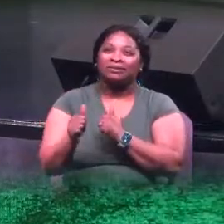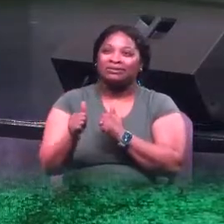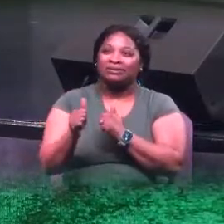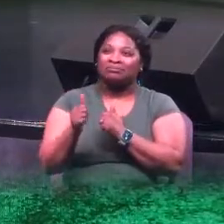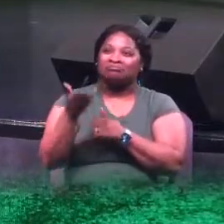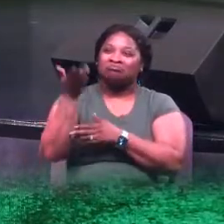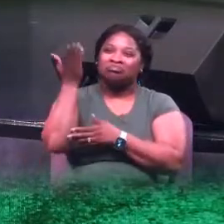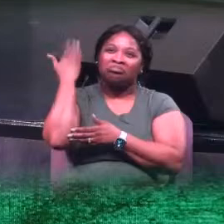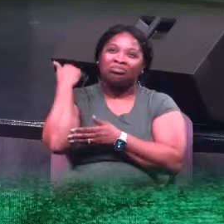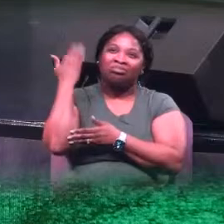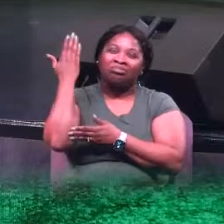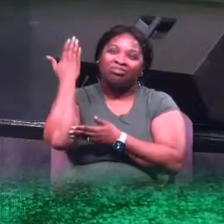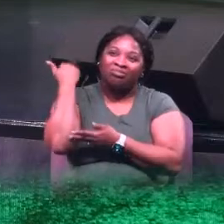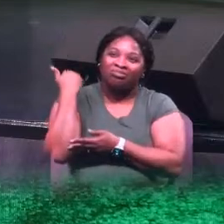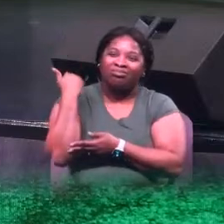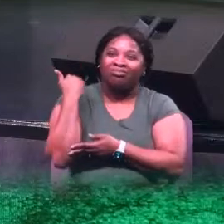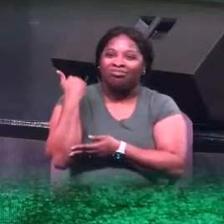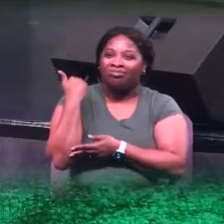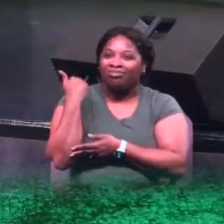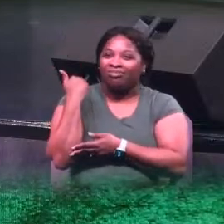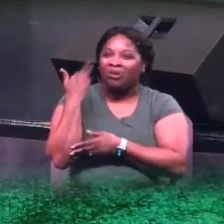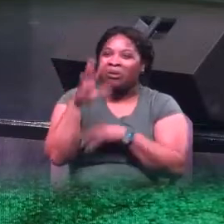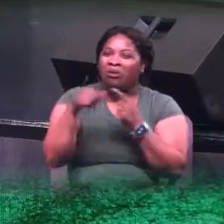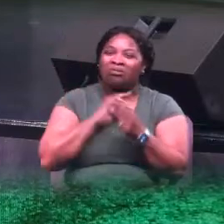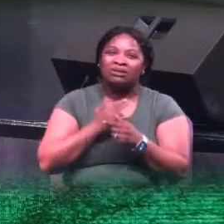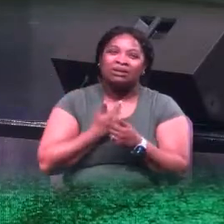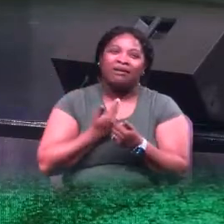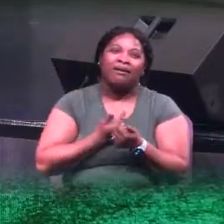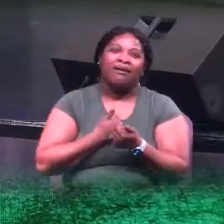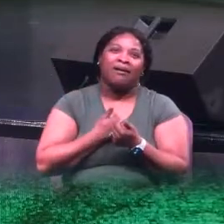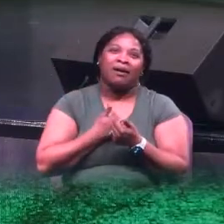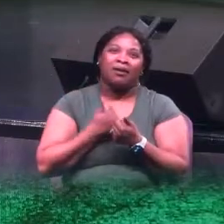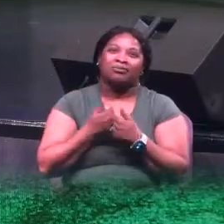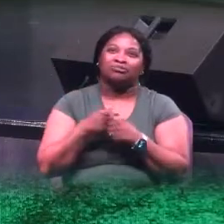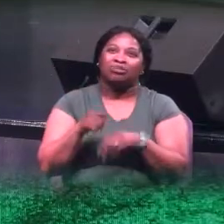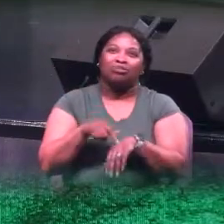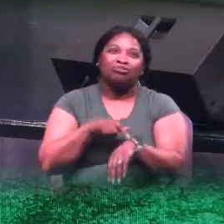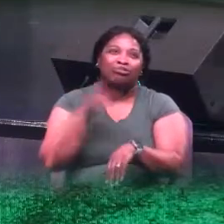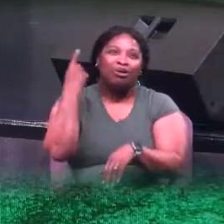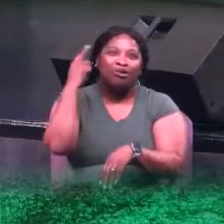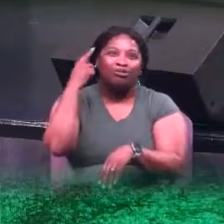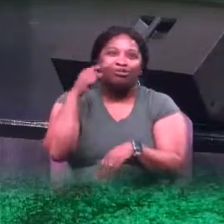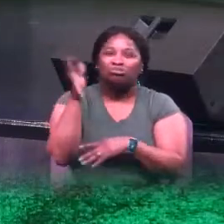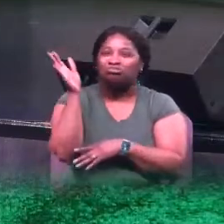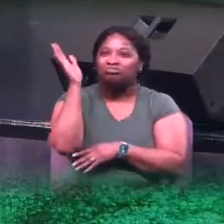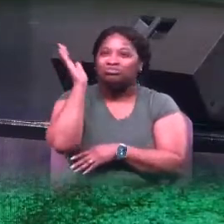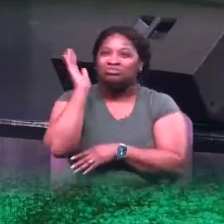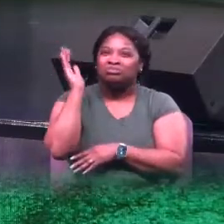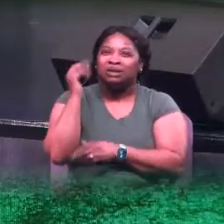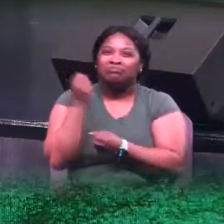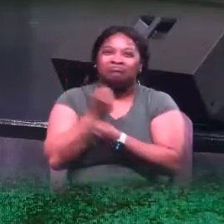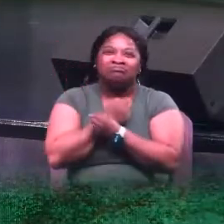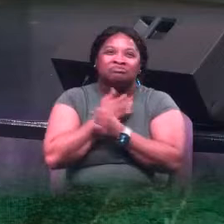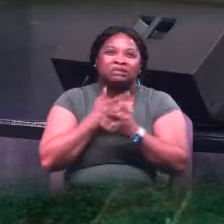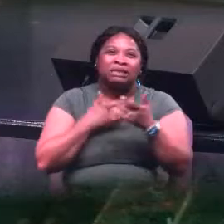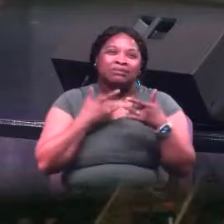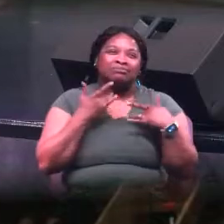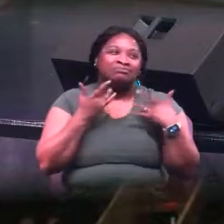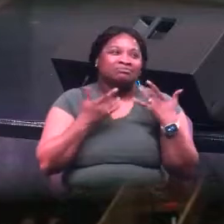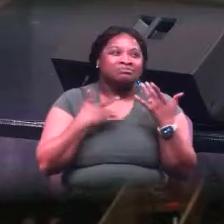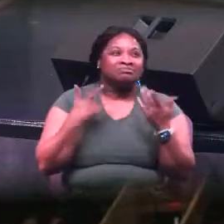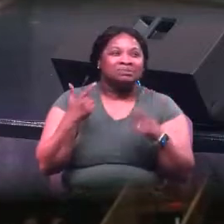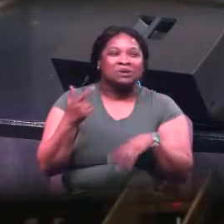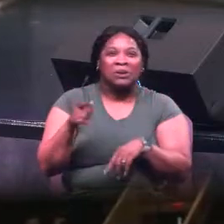nostalgia, and all of us have nostalgia. All of us long for past affections. All of